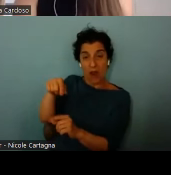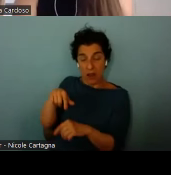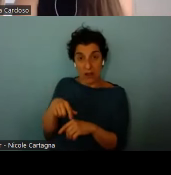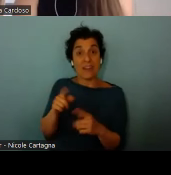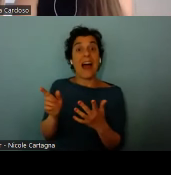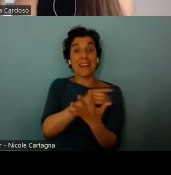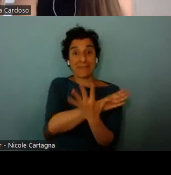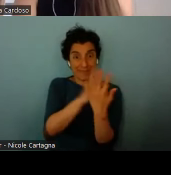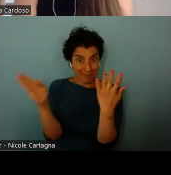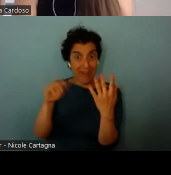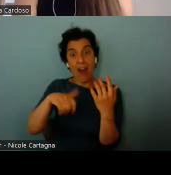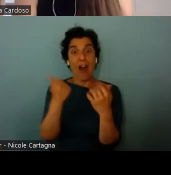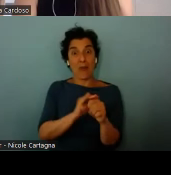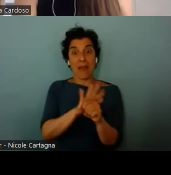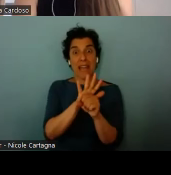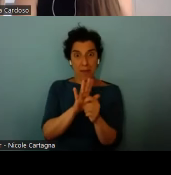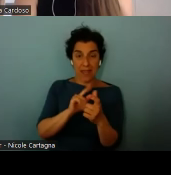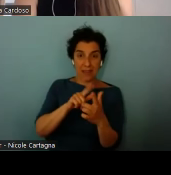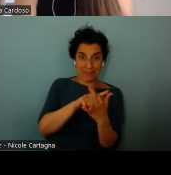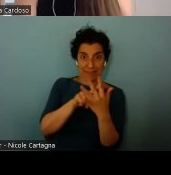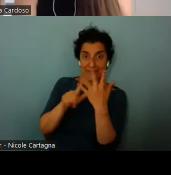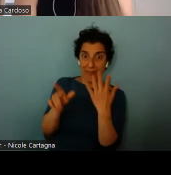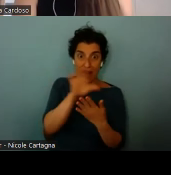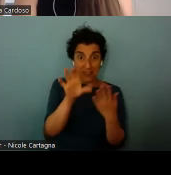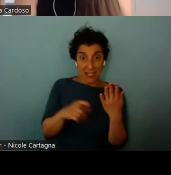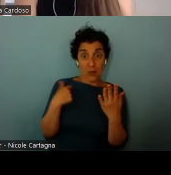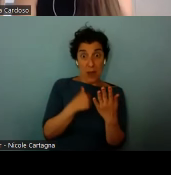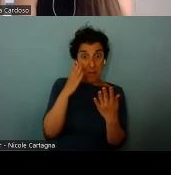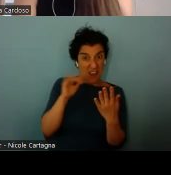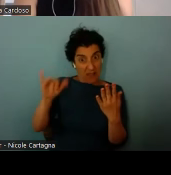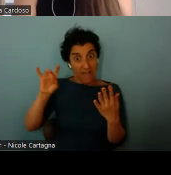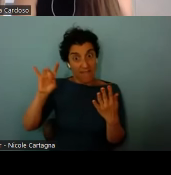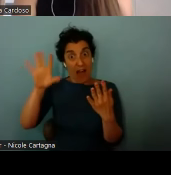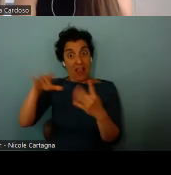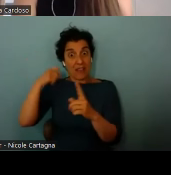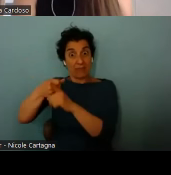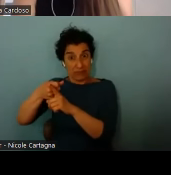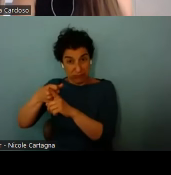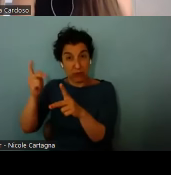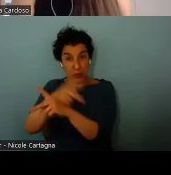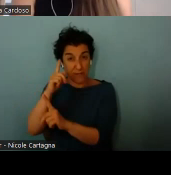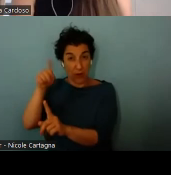the other pandemic related consequences that we were dealing with. So